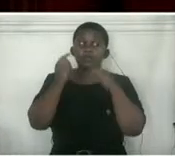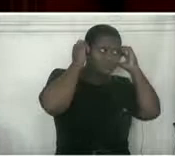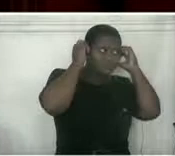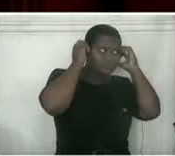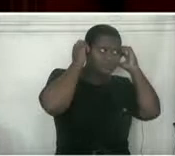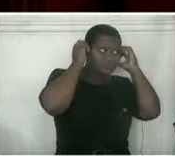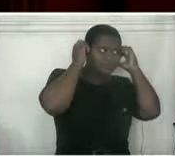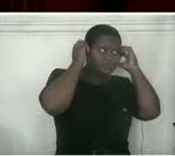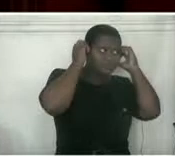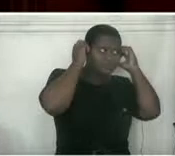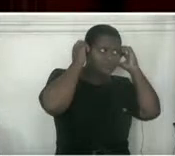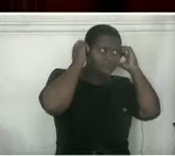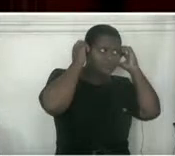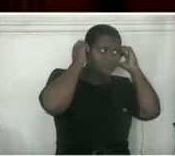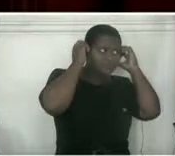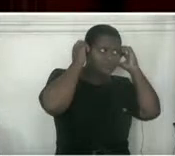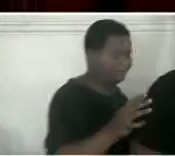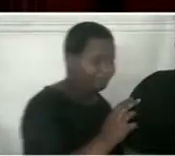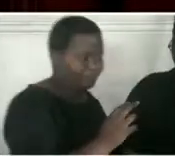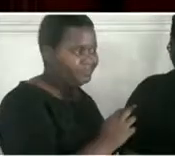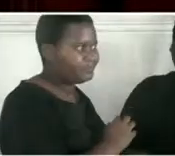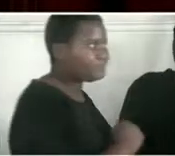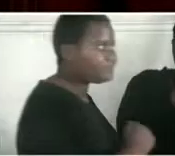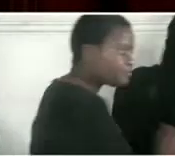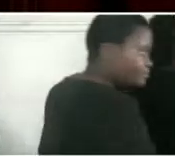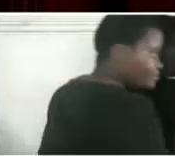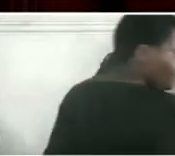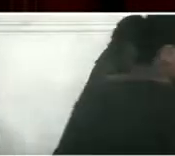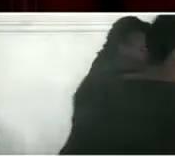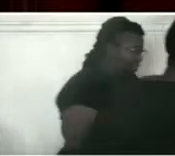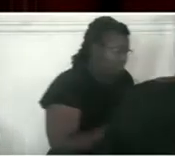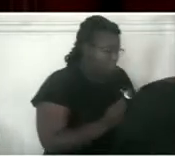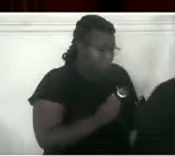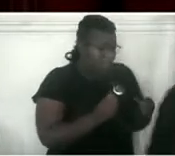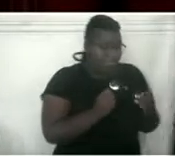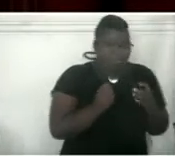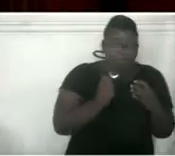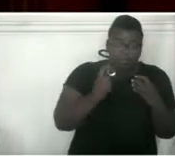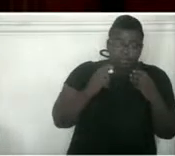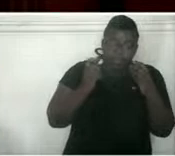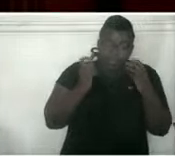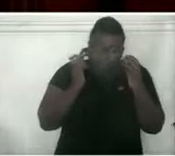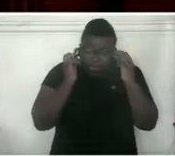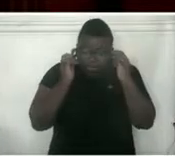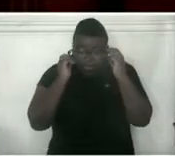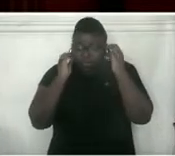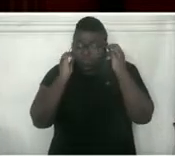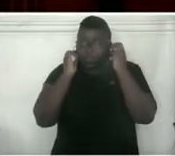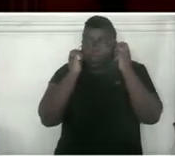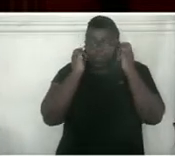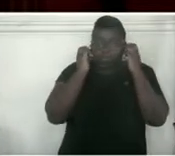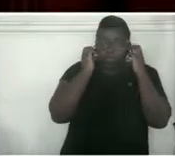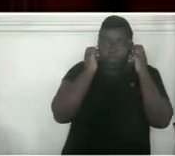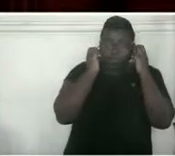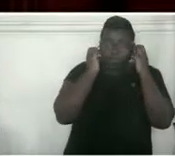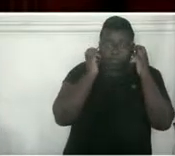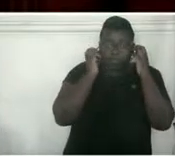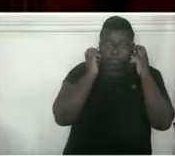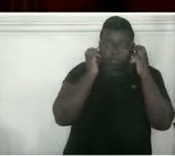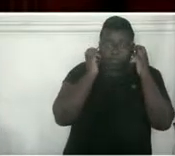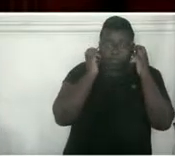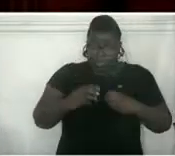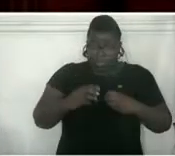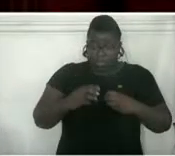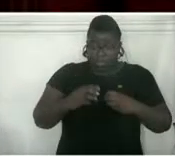two sectors didn't share jobs in our province and stood firm to protect and cushion the